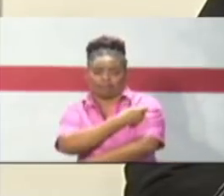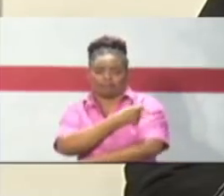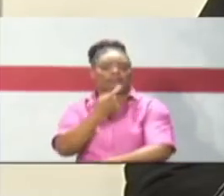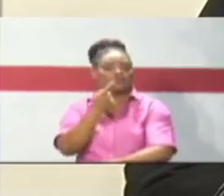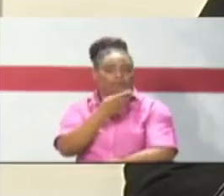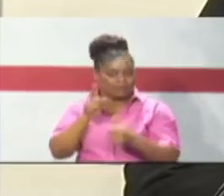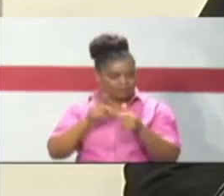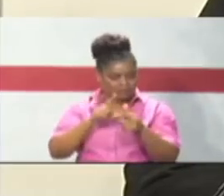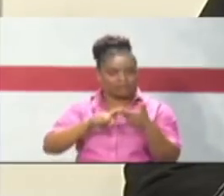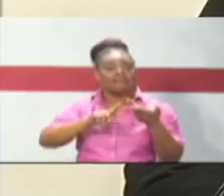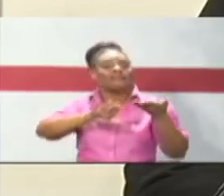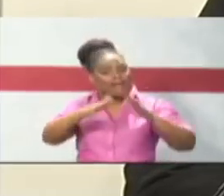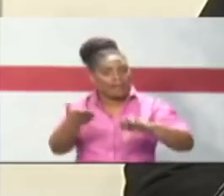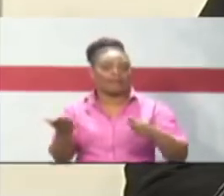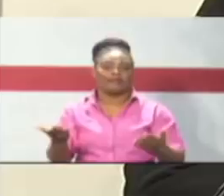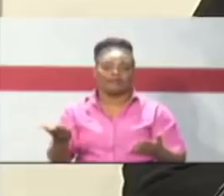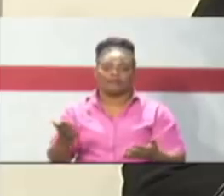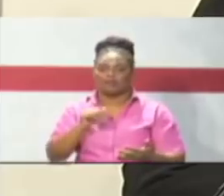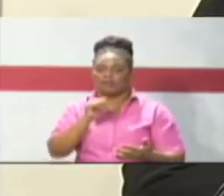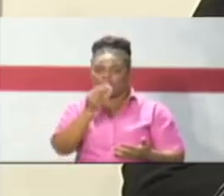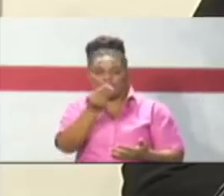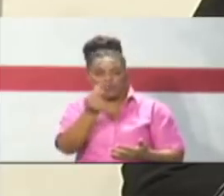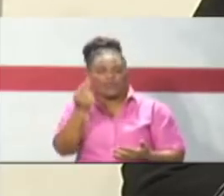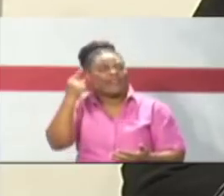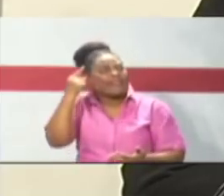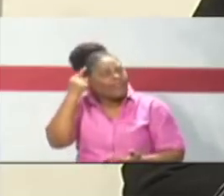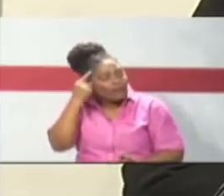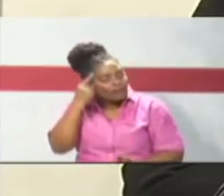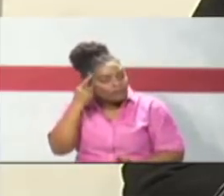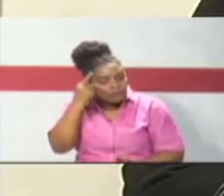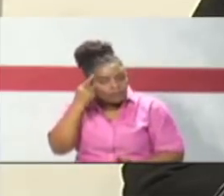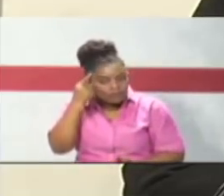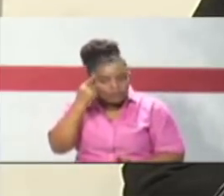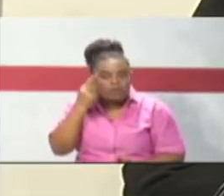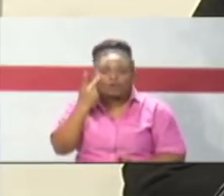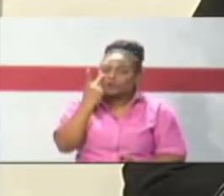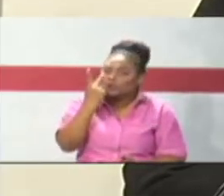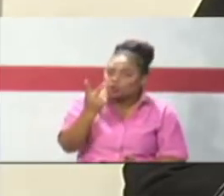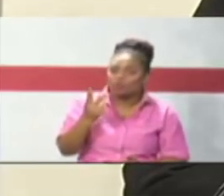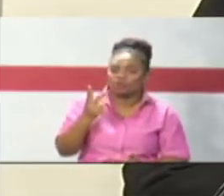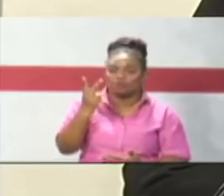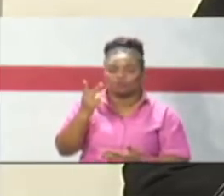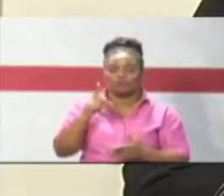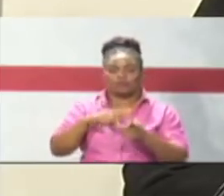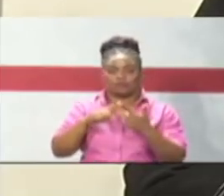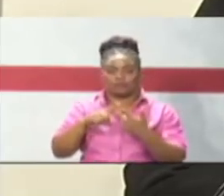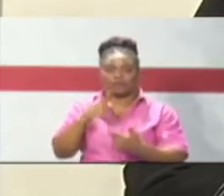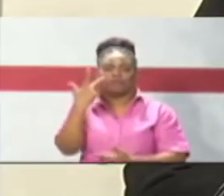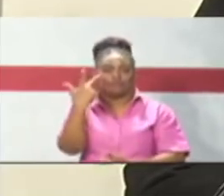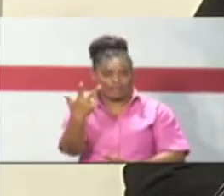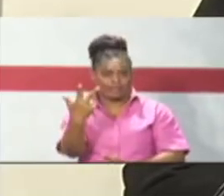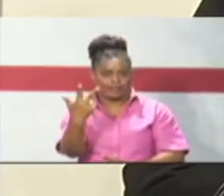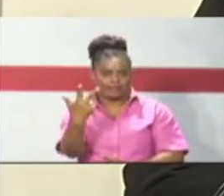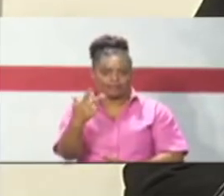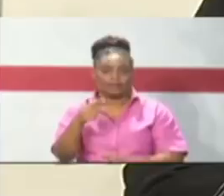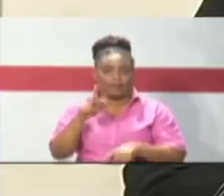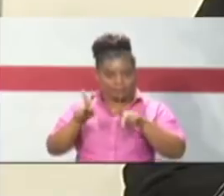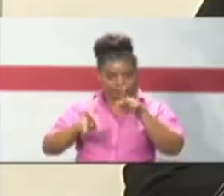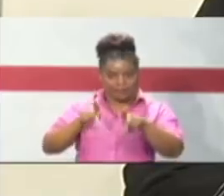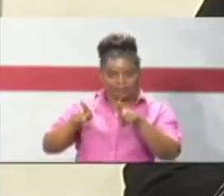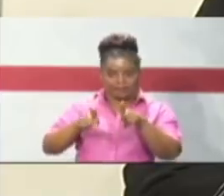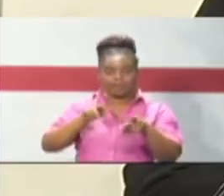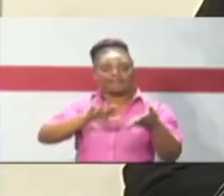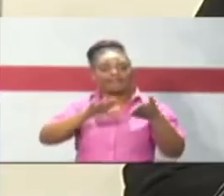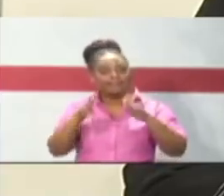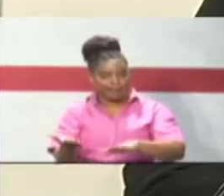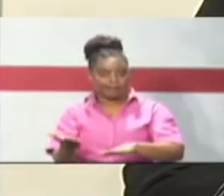very few instances, I think we had 2, and then I believe it became 3 in more recent times, individuals with